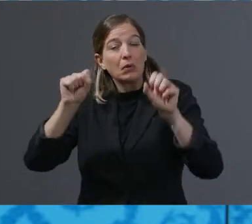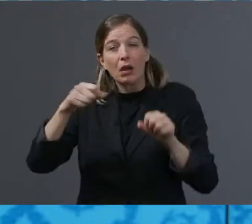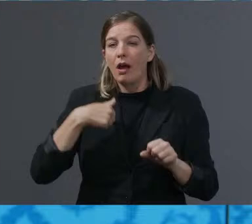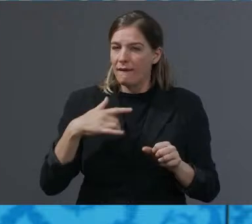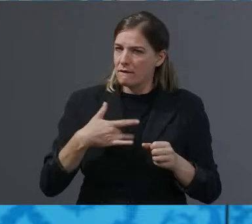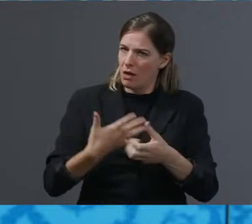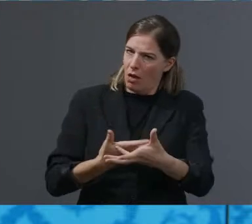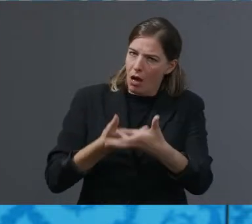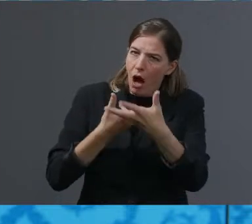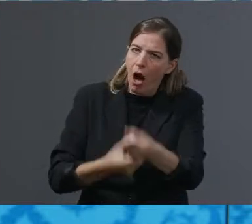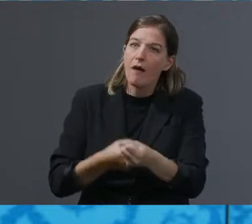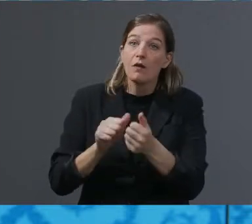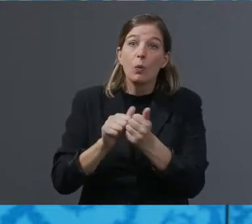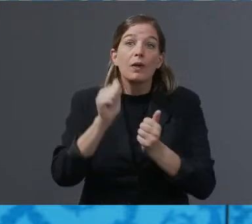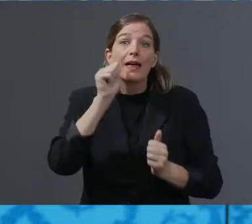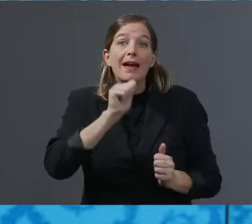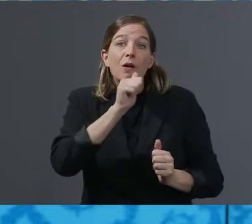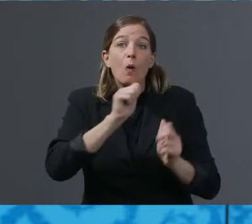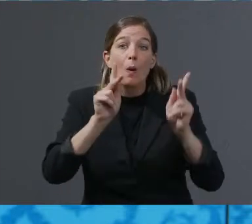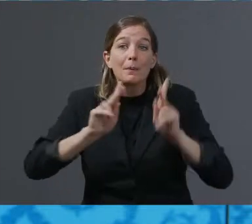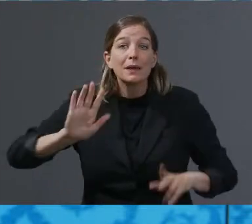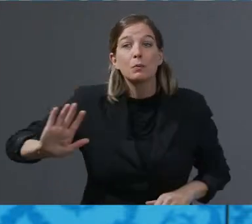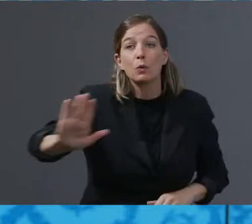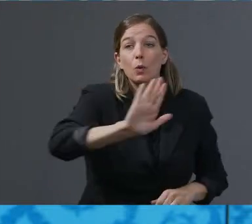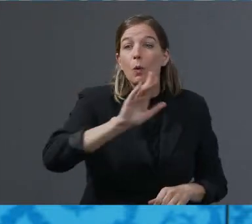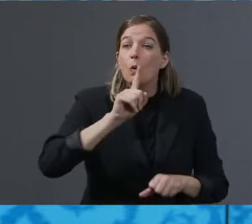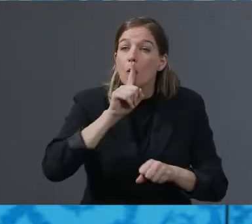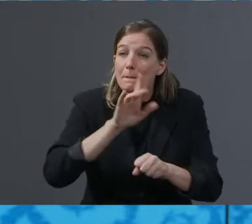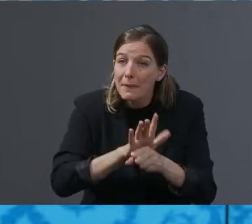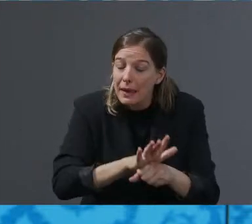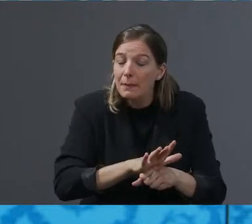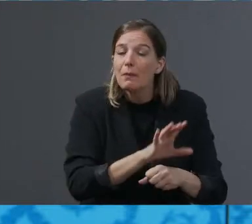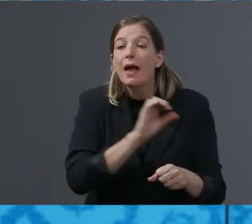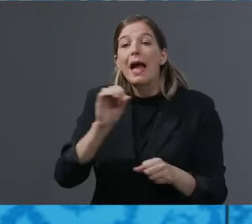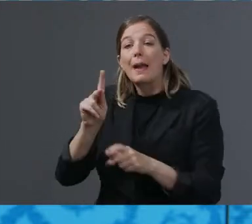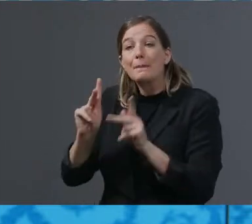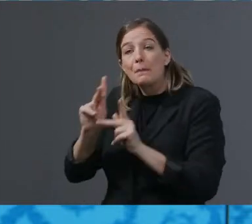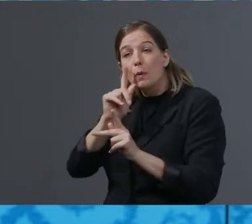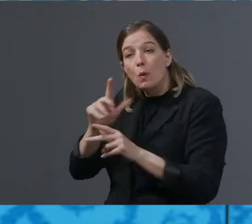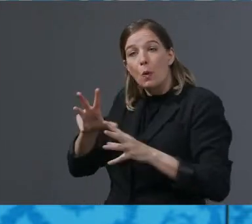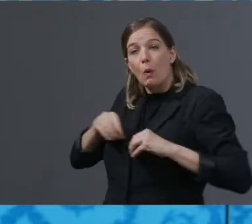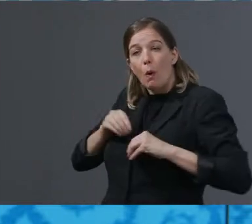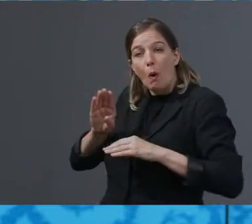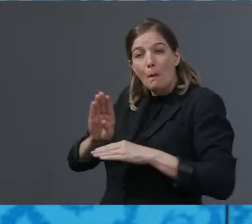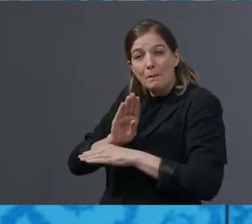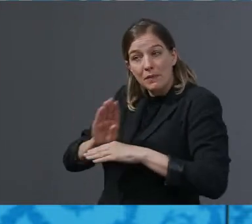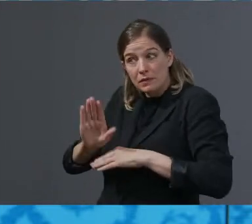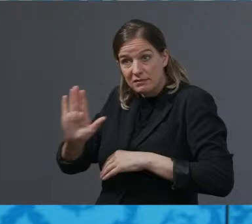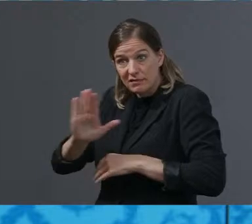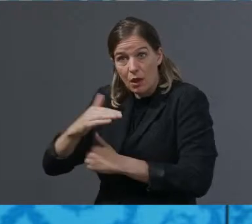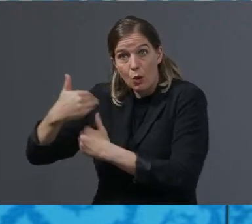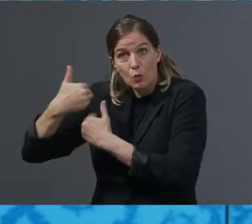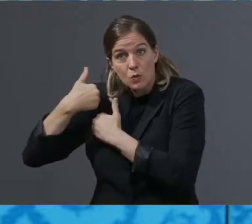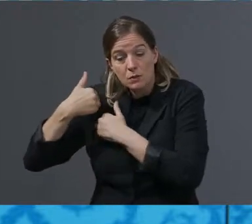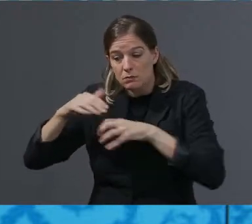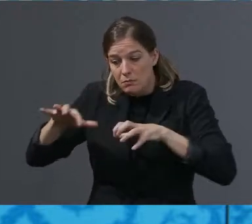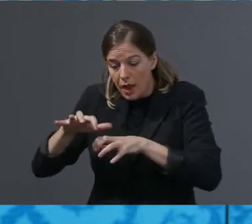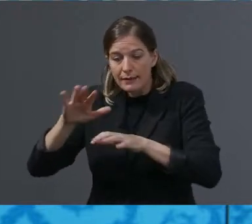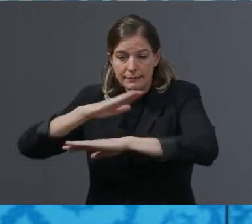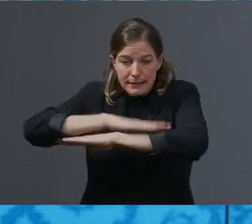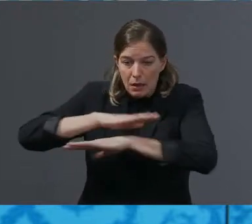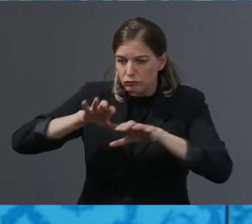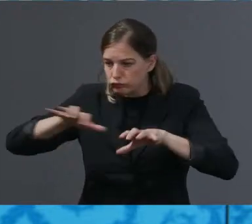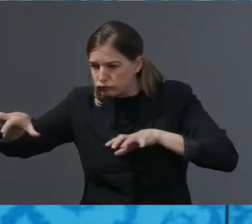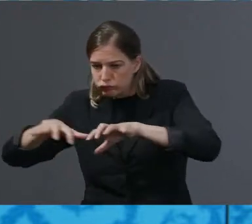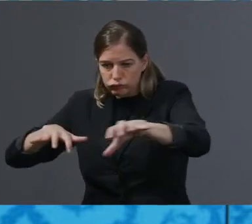of Arizonans and responsible business owners, with guidance from public health, we'll be successful going forward.